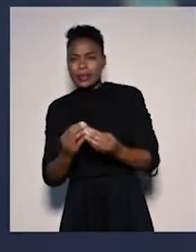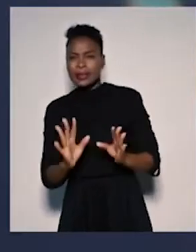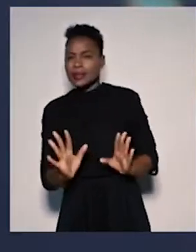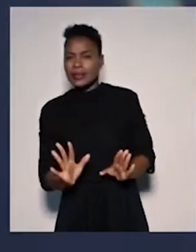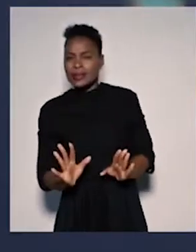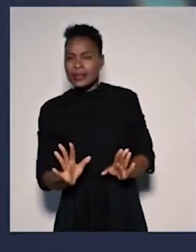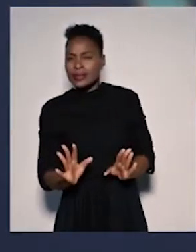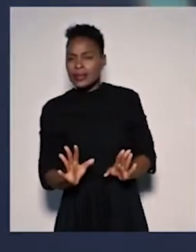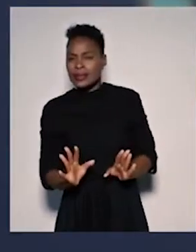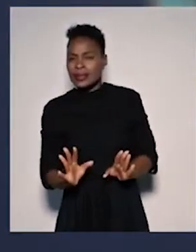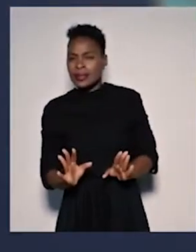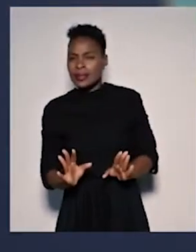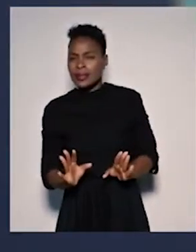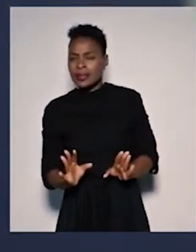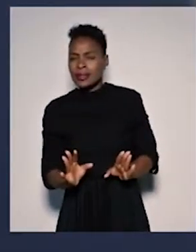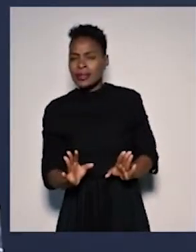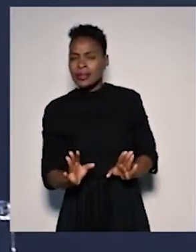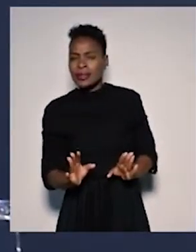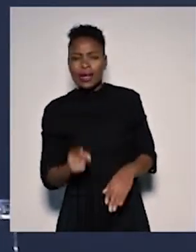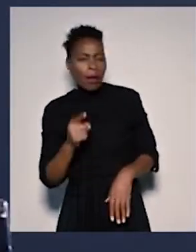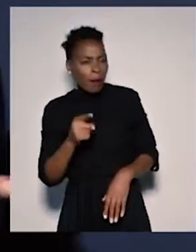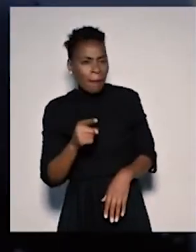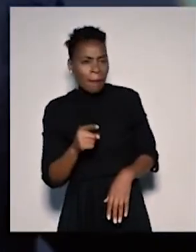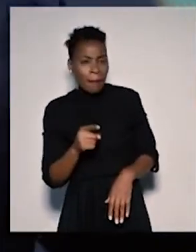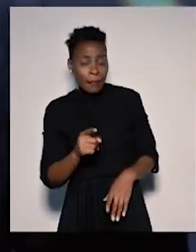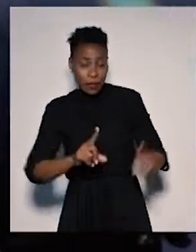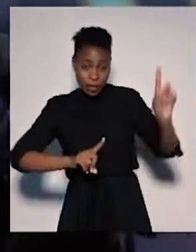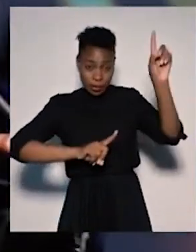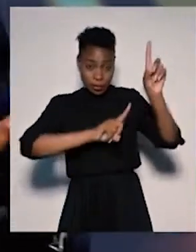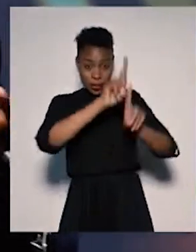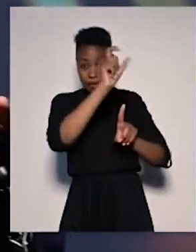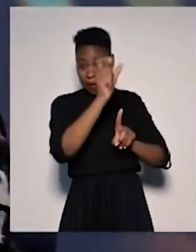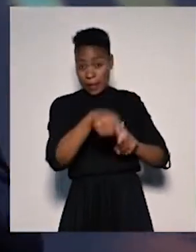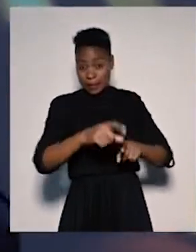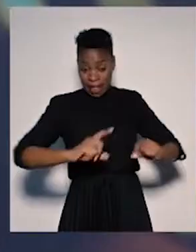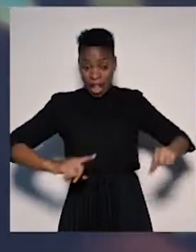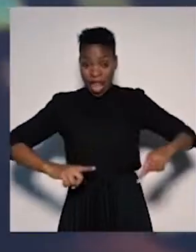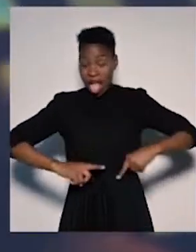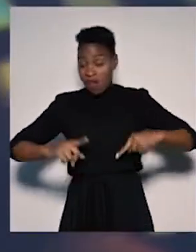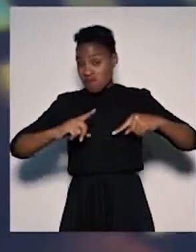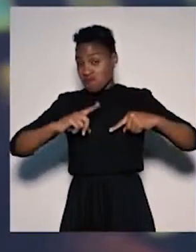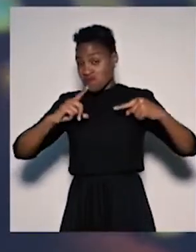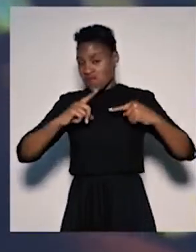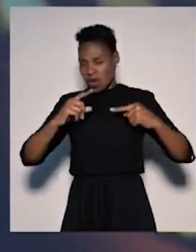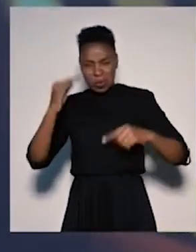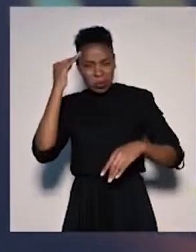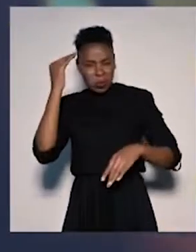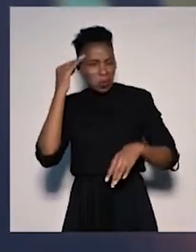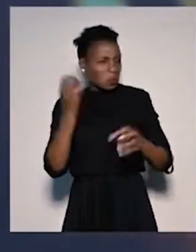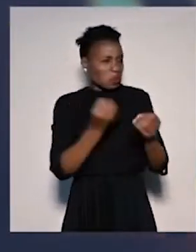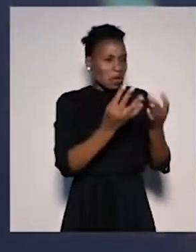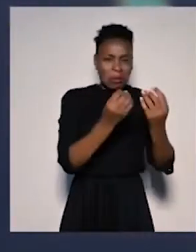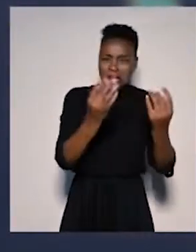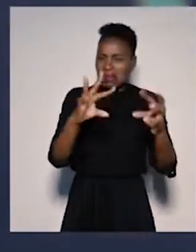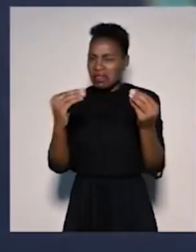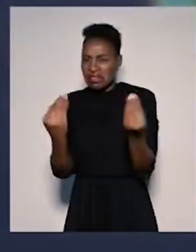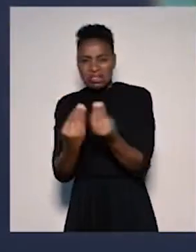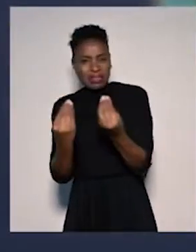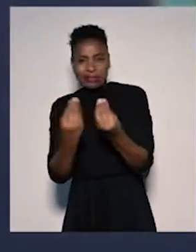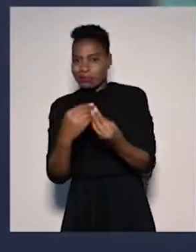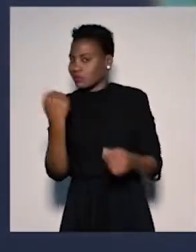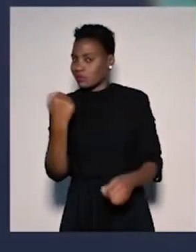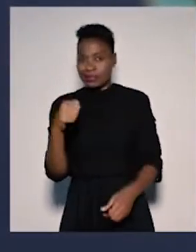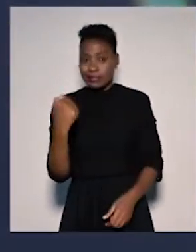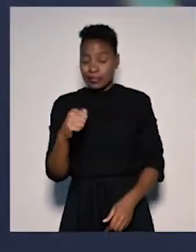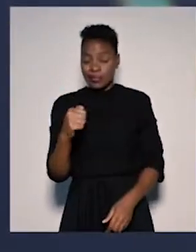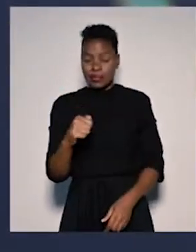oxymoron. Said, you know, to be a successful person in life, you don't have to know a lot of things.